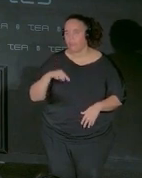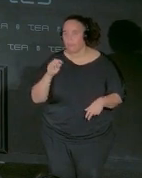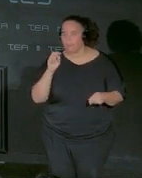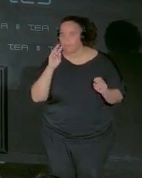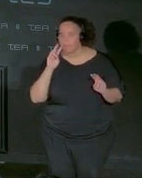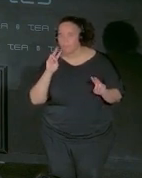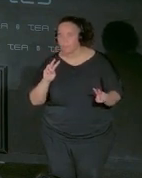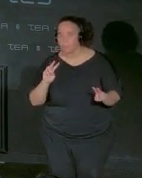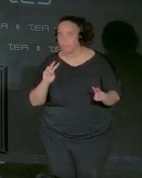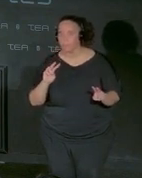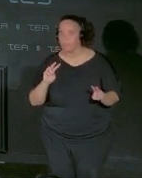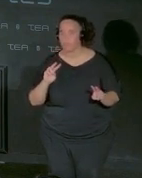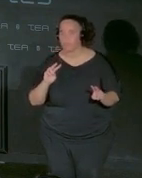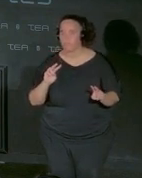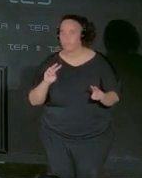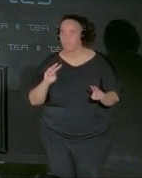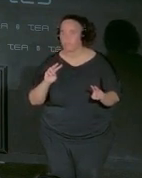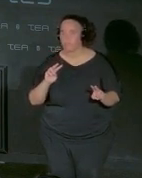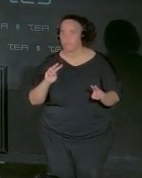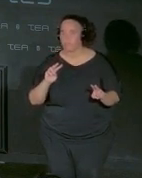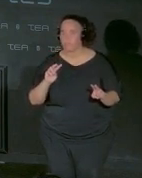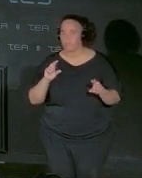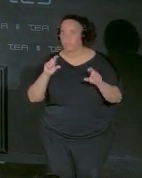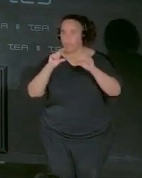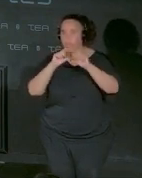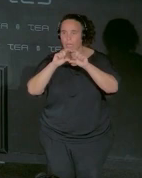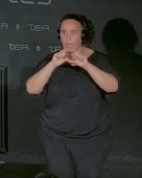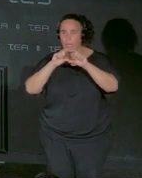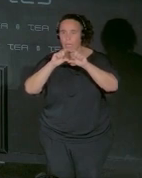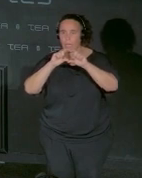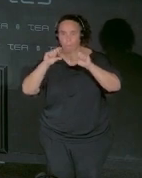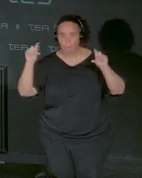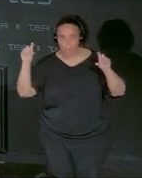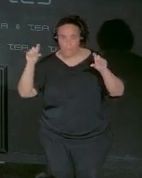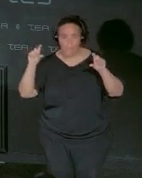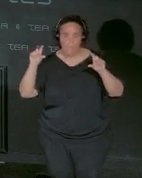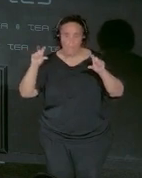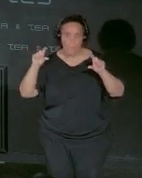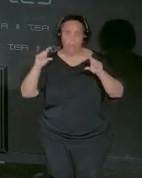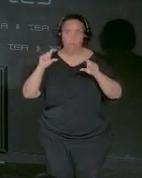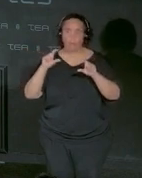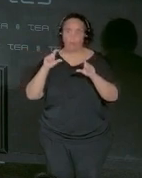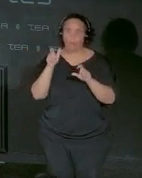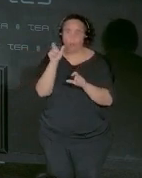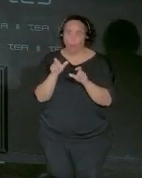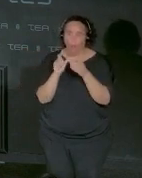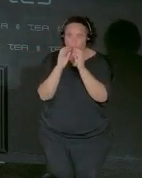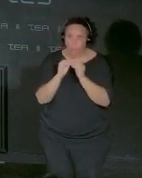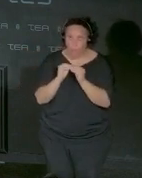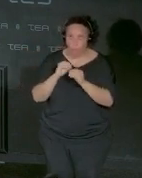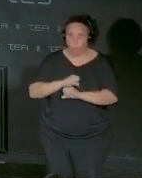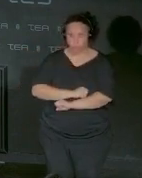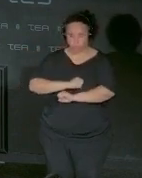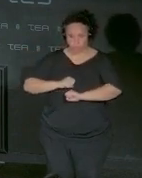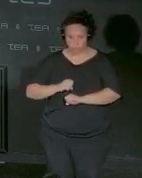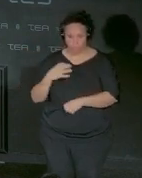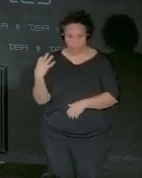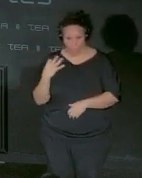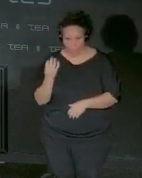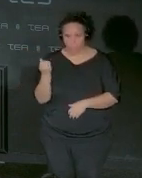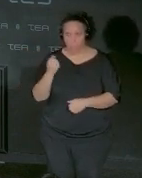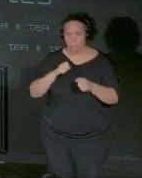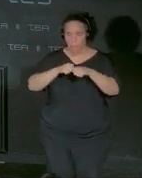need to work together with platform holders. And if you come in with money, the relationship changes immediately. Because otherwise, you're just one of the